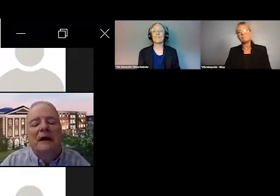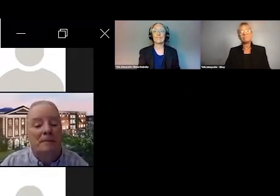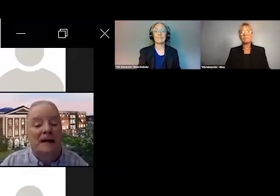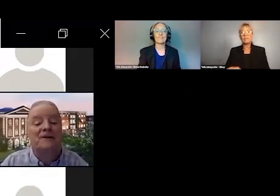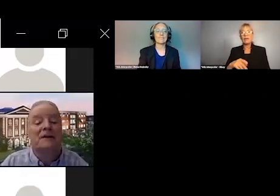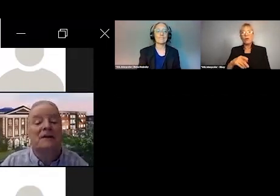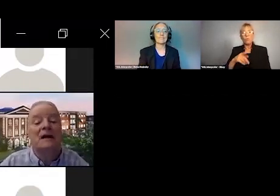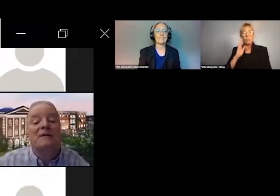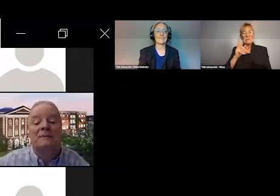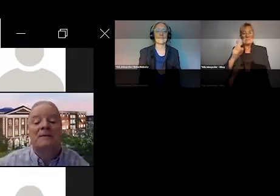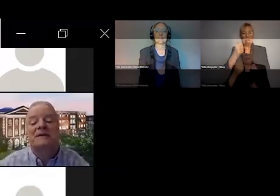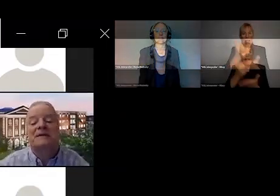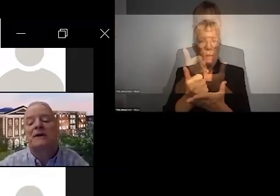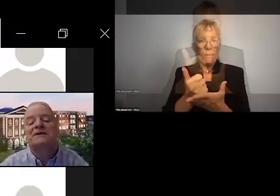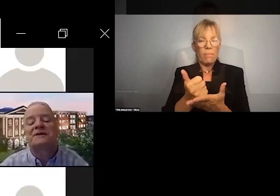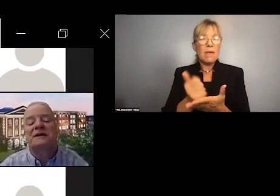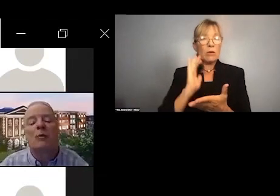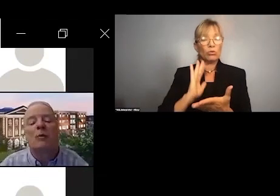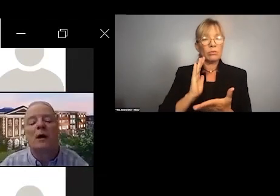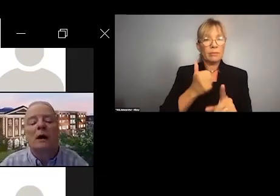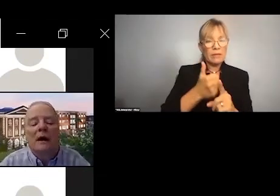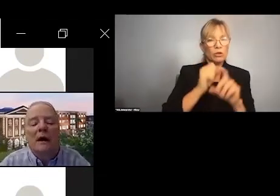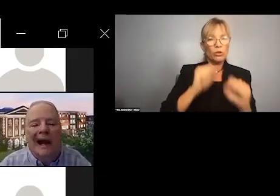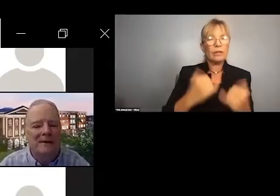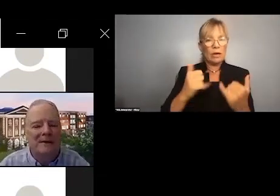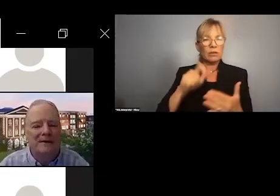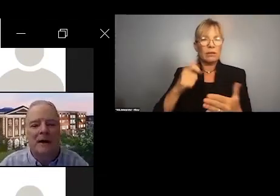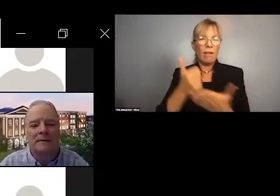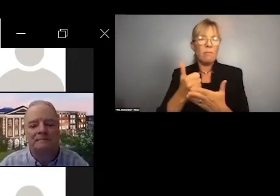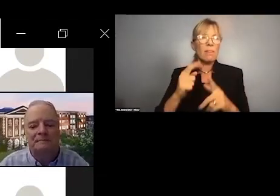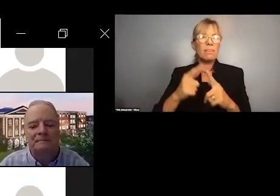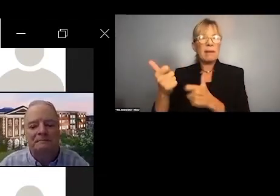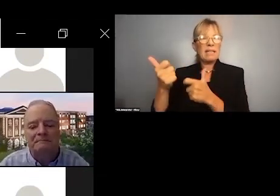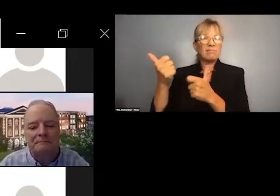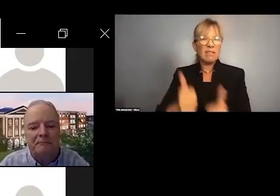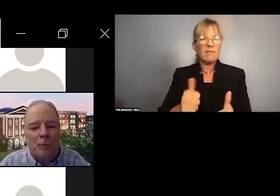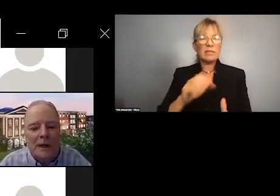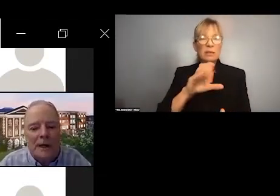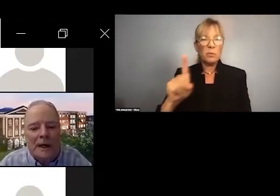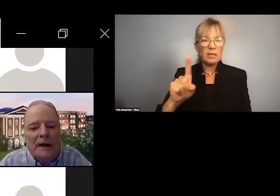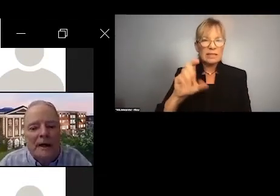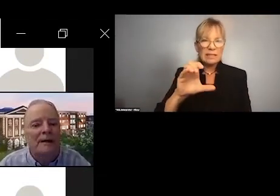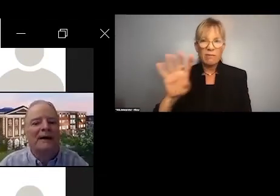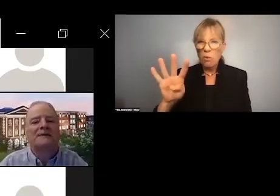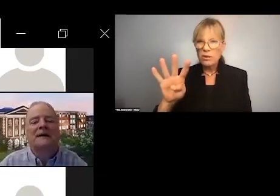do themselves. The biggest decline for people C1, C4, and